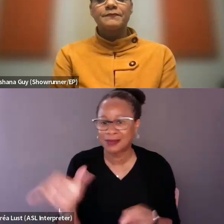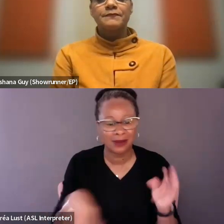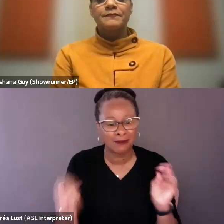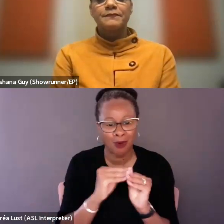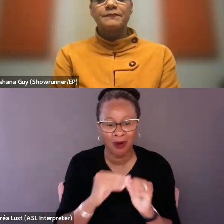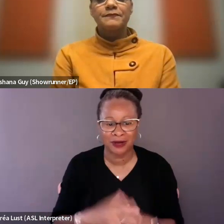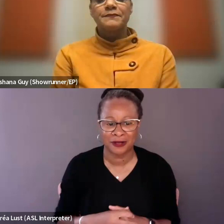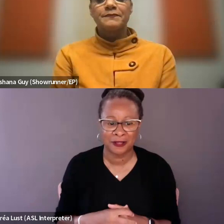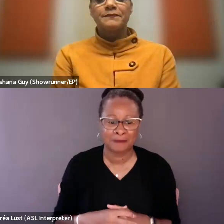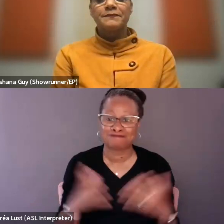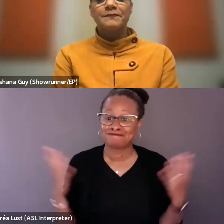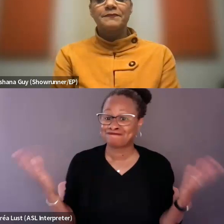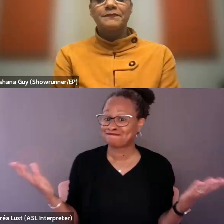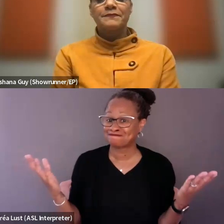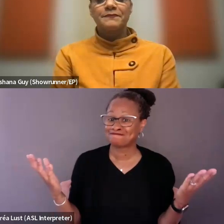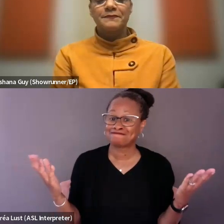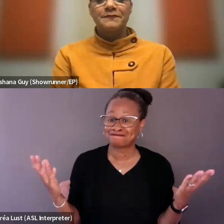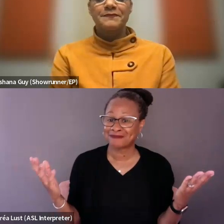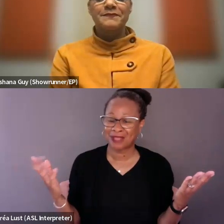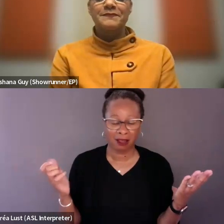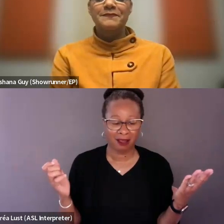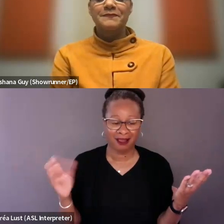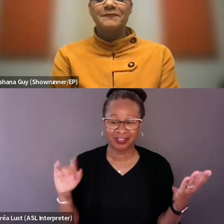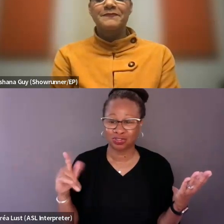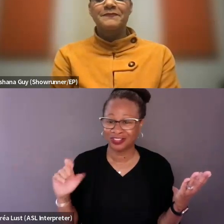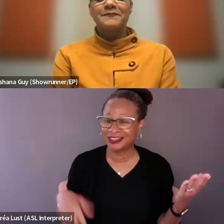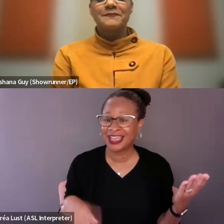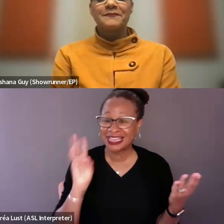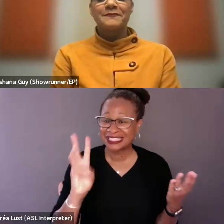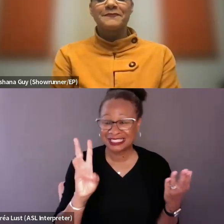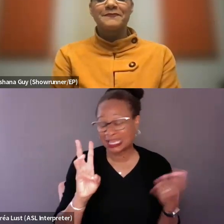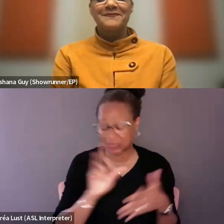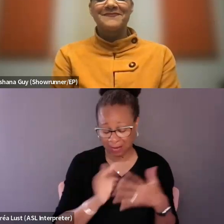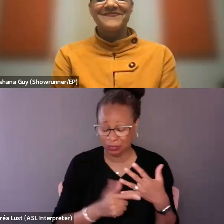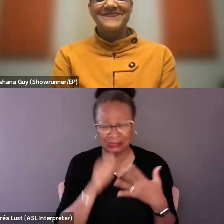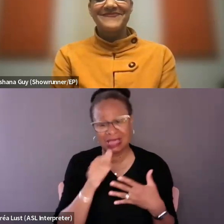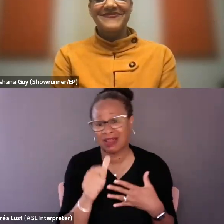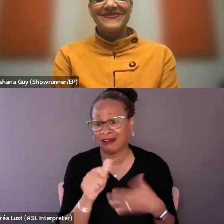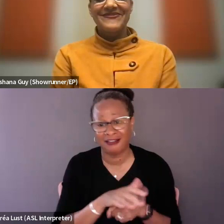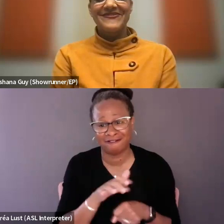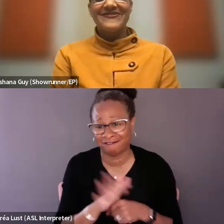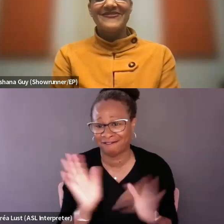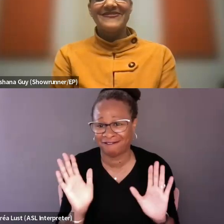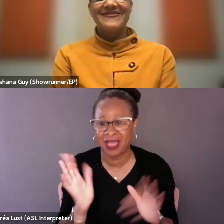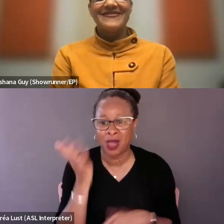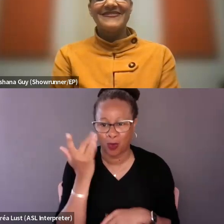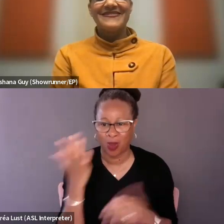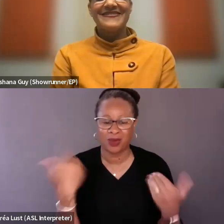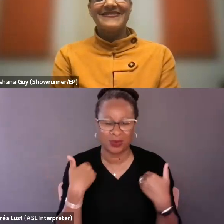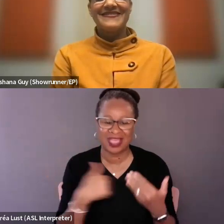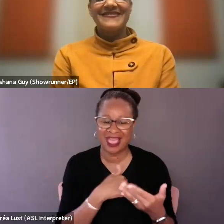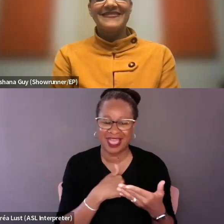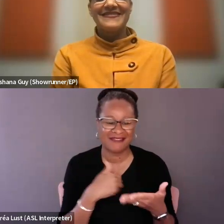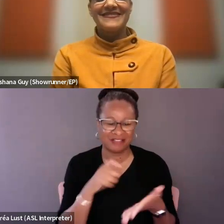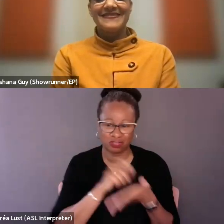Well, all I can say is that six episodes really still doesn't seem to be enough, which is why we, of course, have the written work,